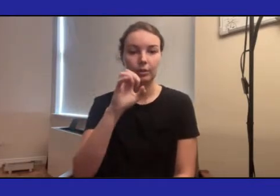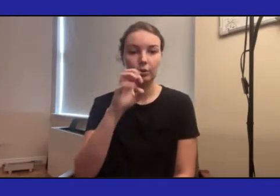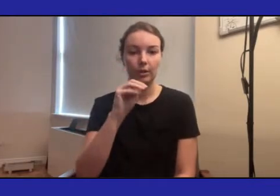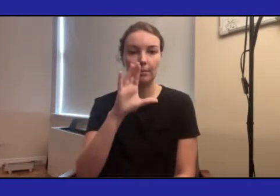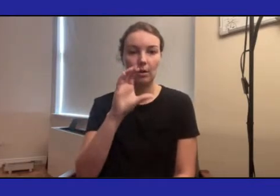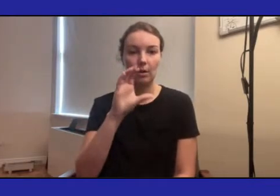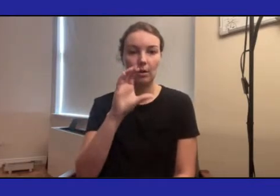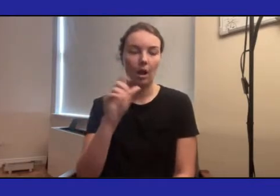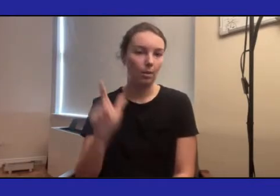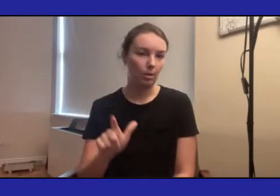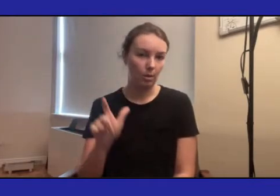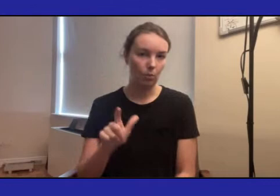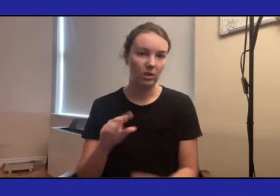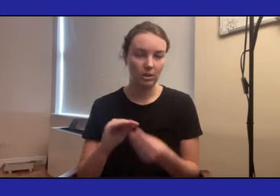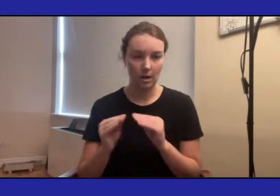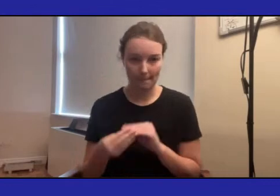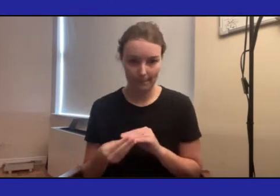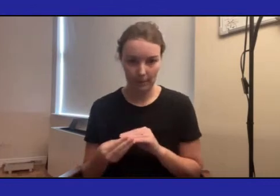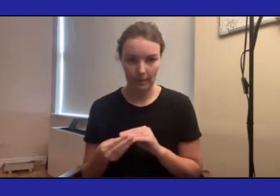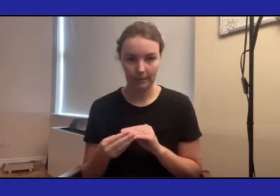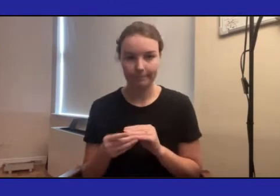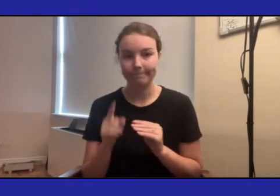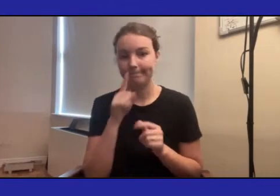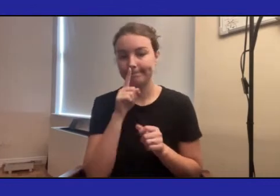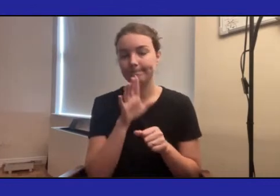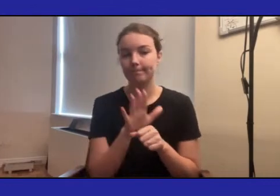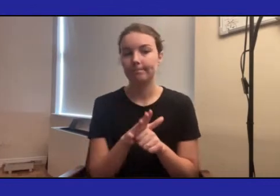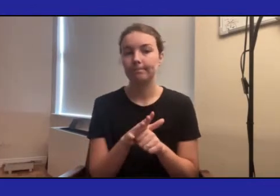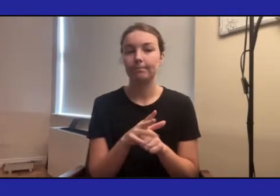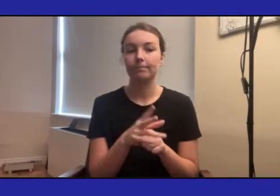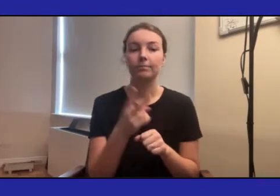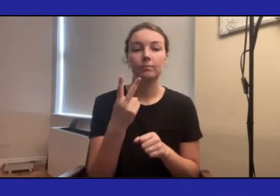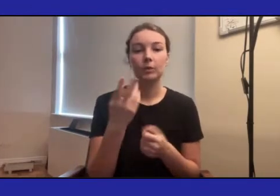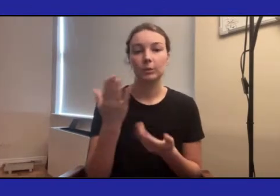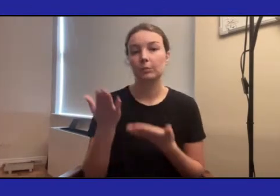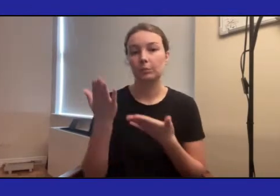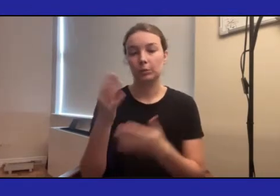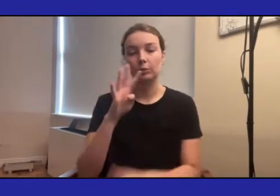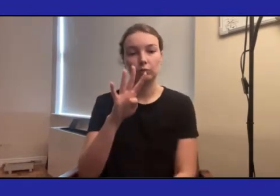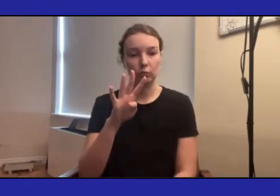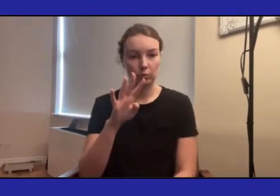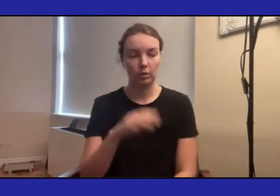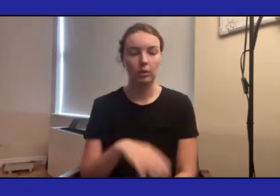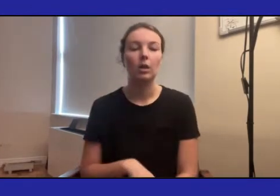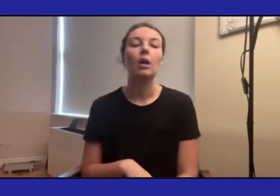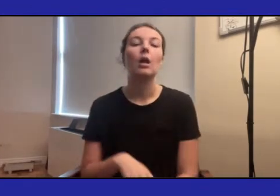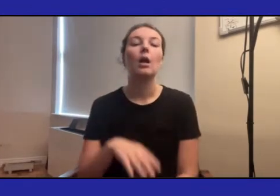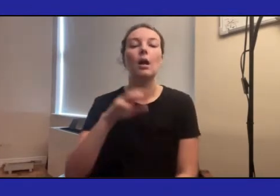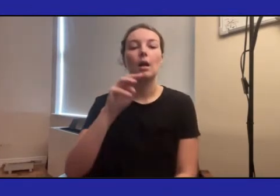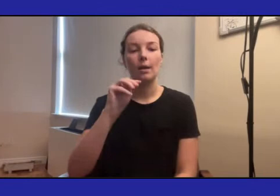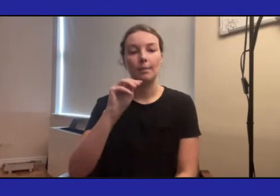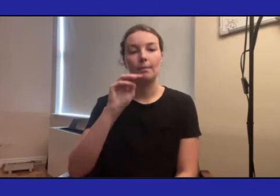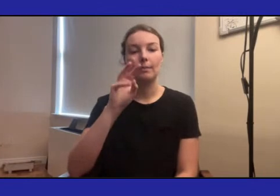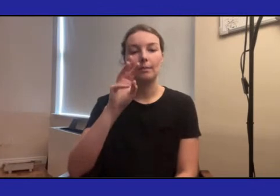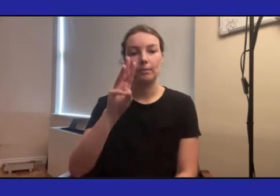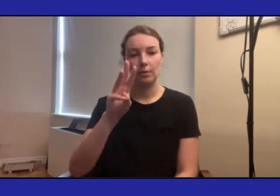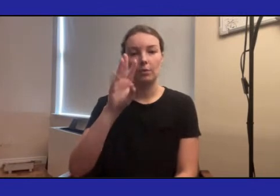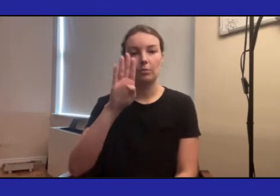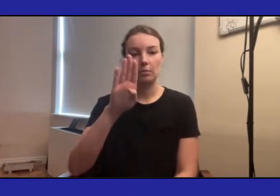They have committed to and proposed a 32% MWBE subcontractor utilization